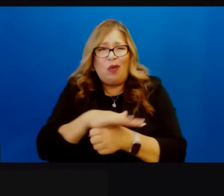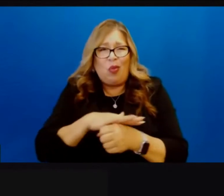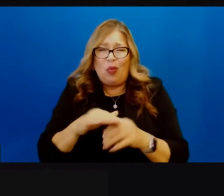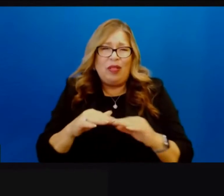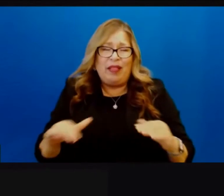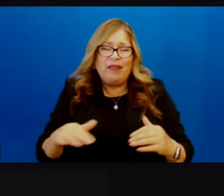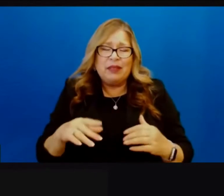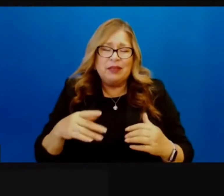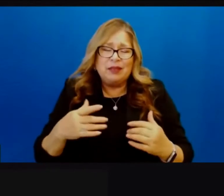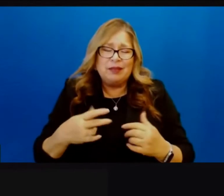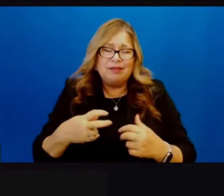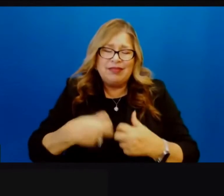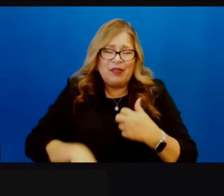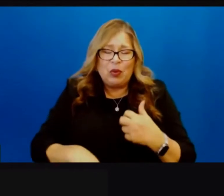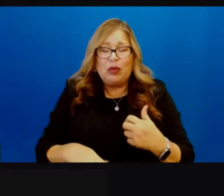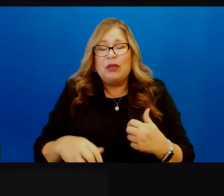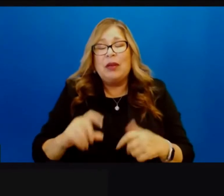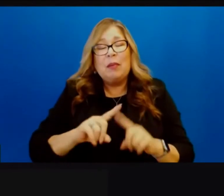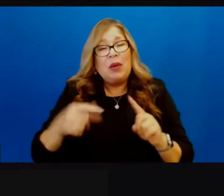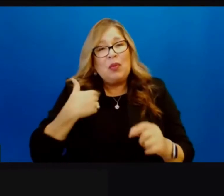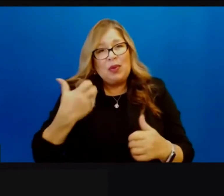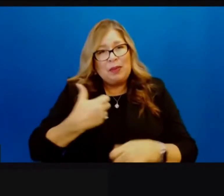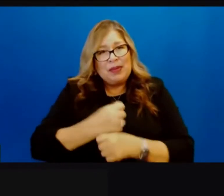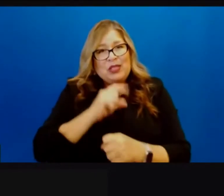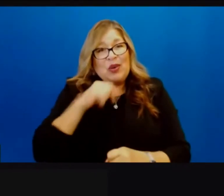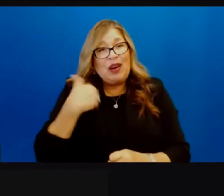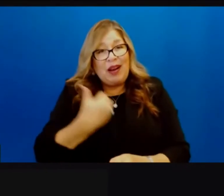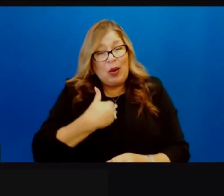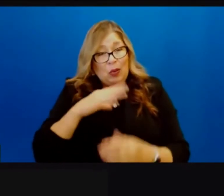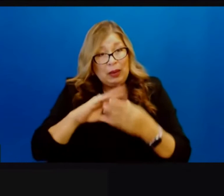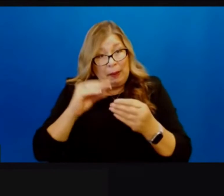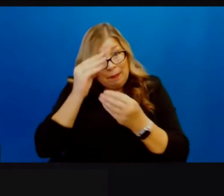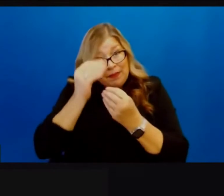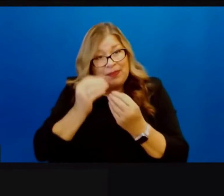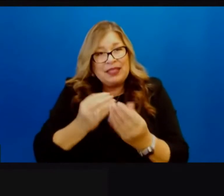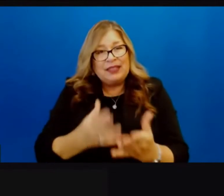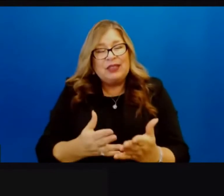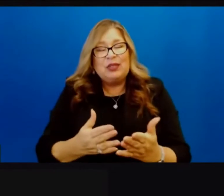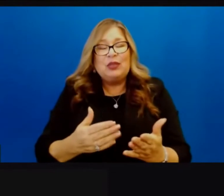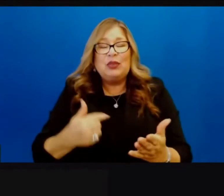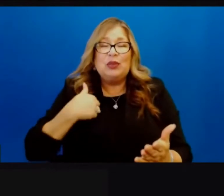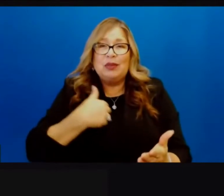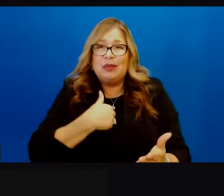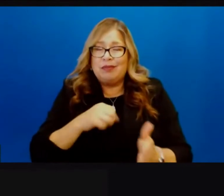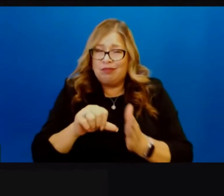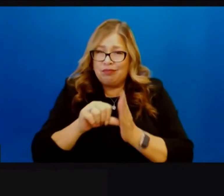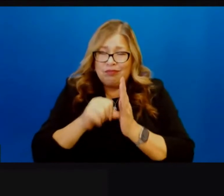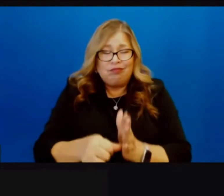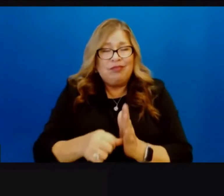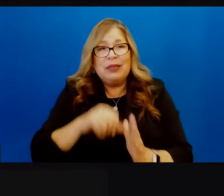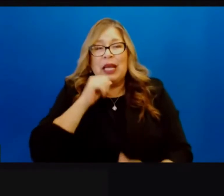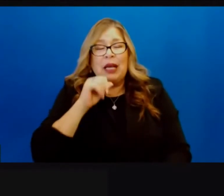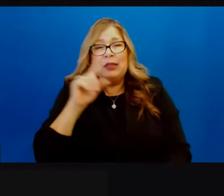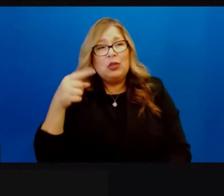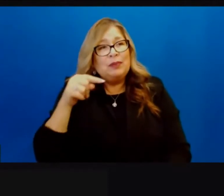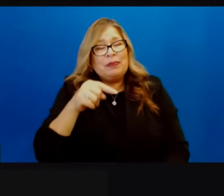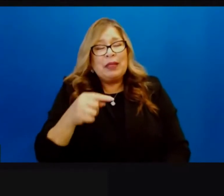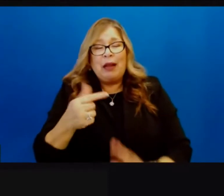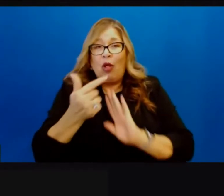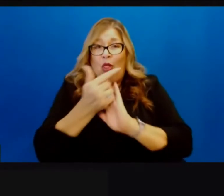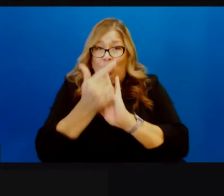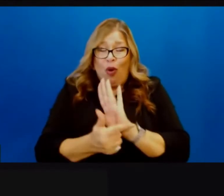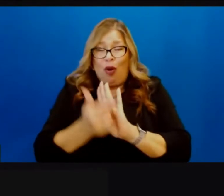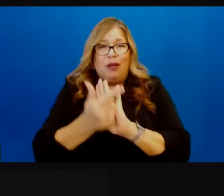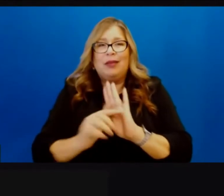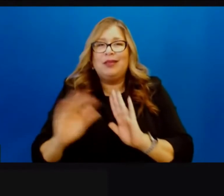messaging is not just one of a law, but one that really is